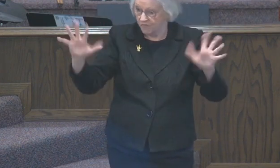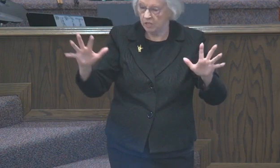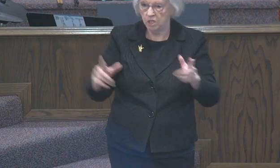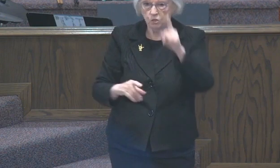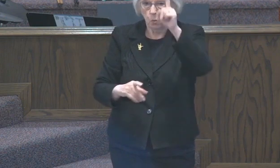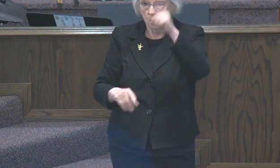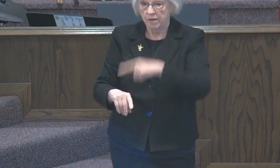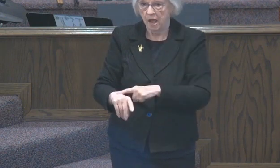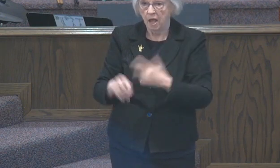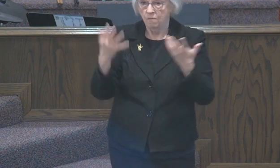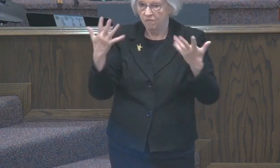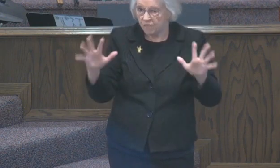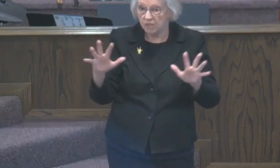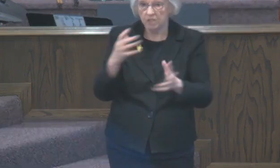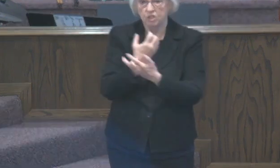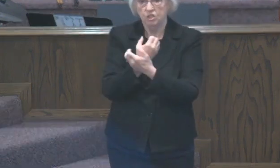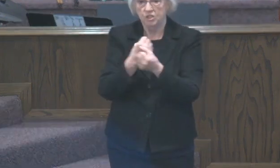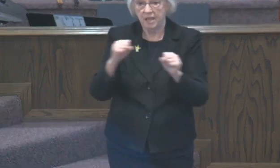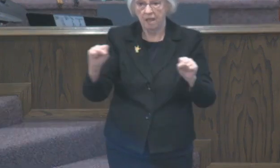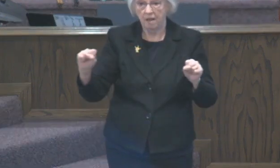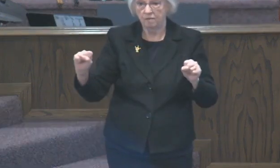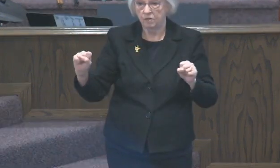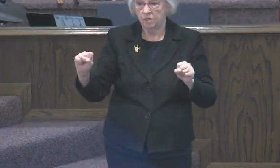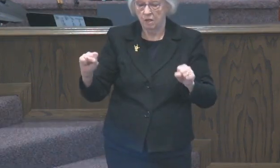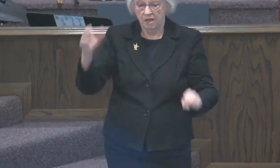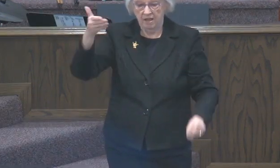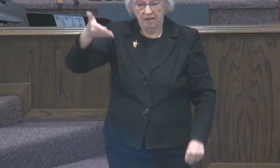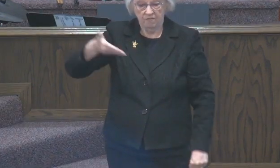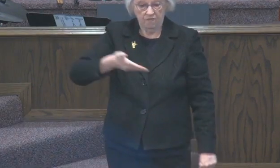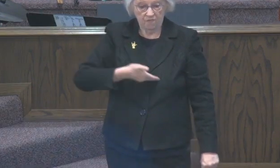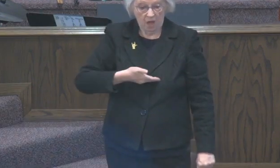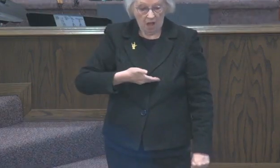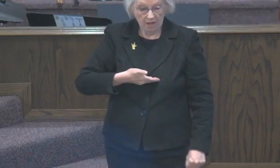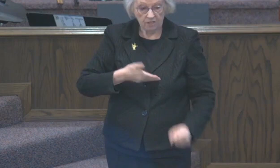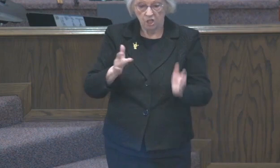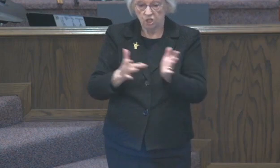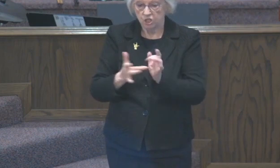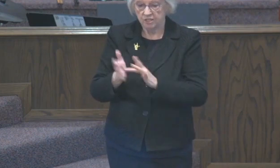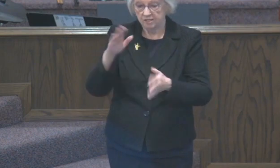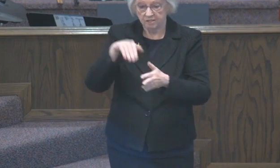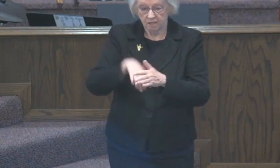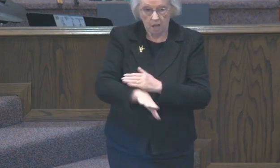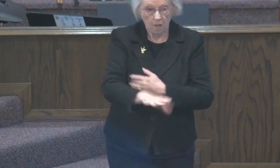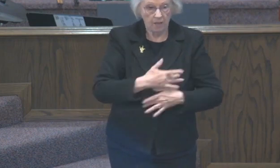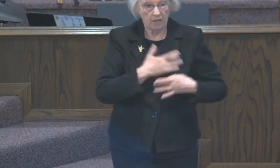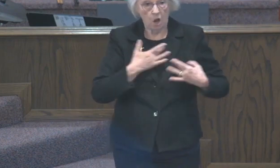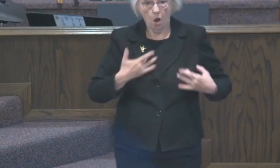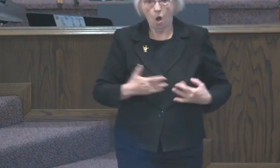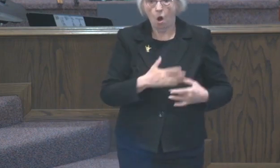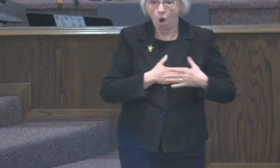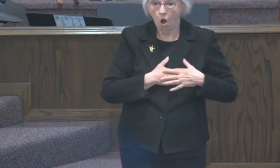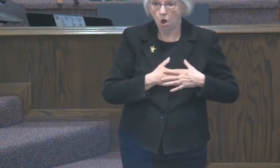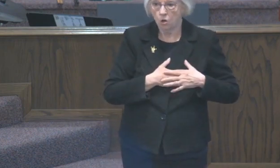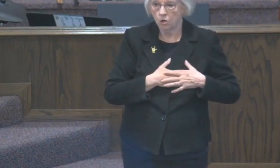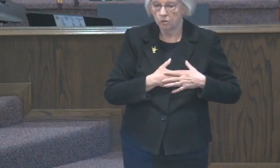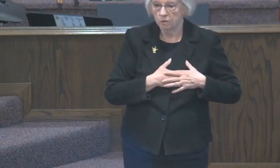because we are obedient. So we must, first of all, we must be a believer, but we also must be